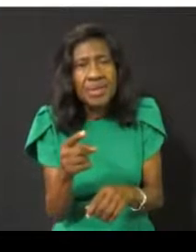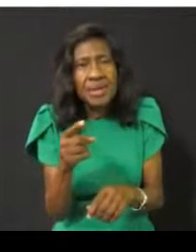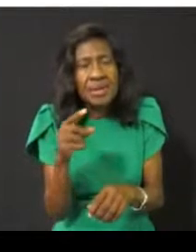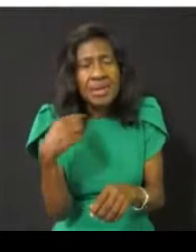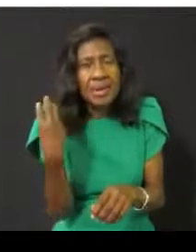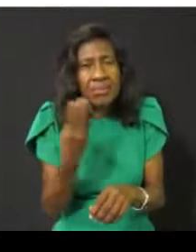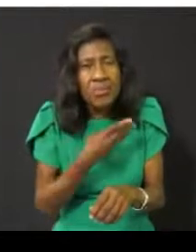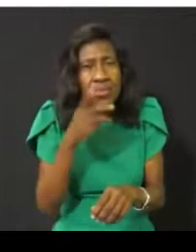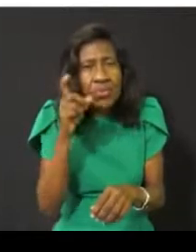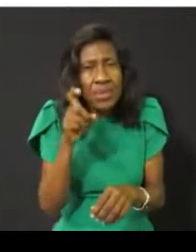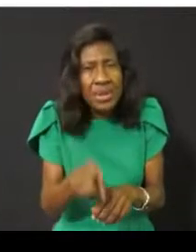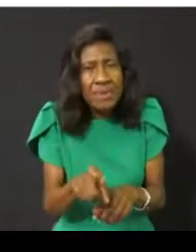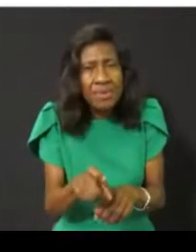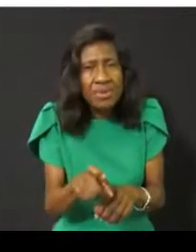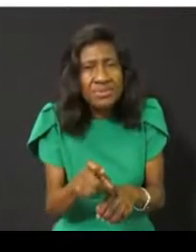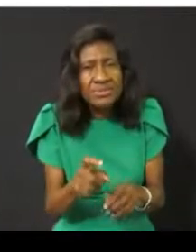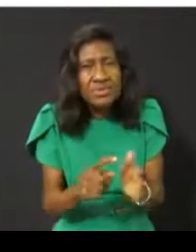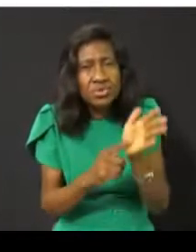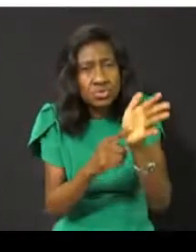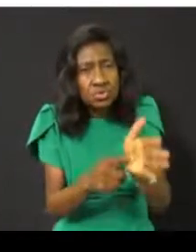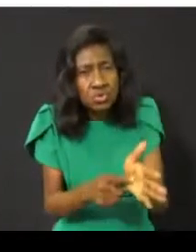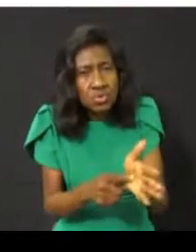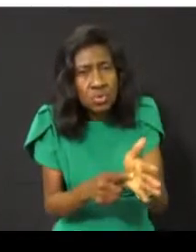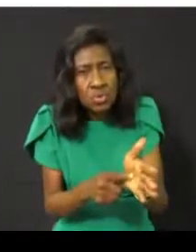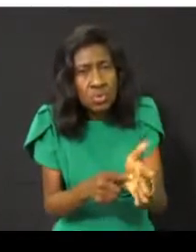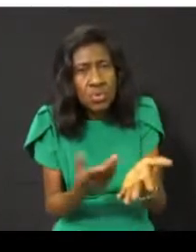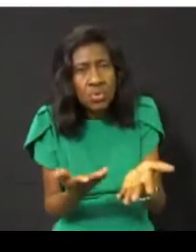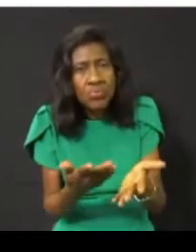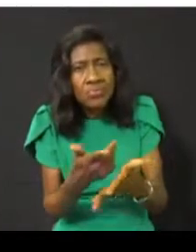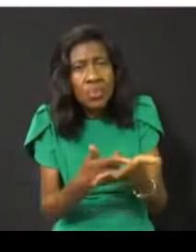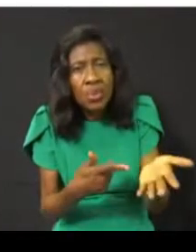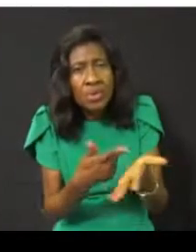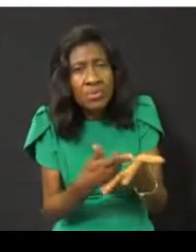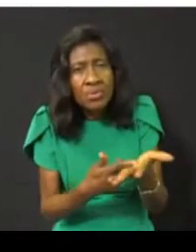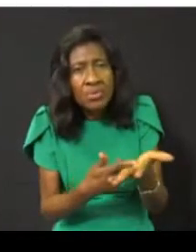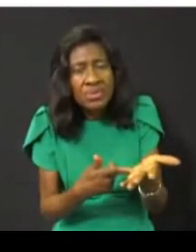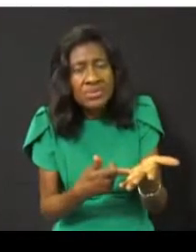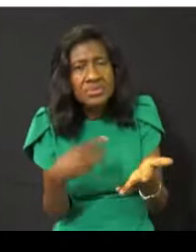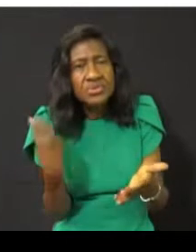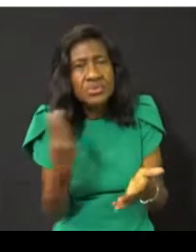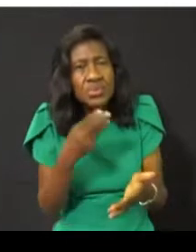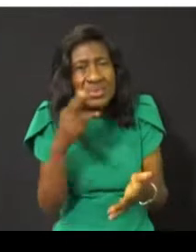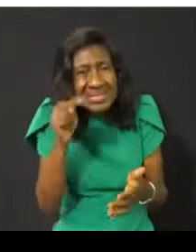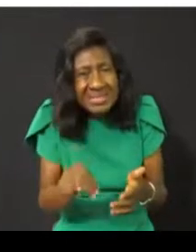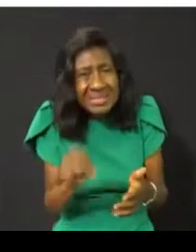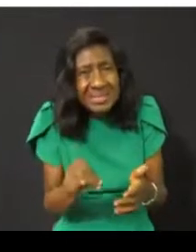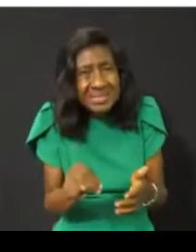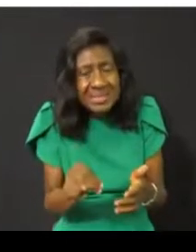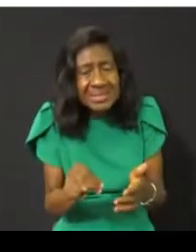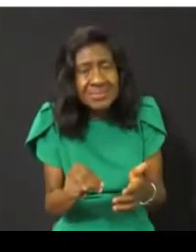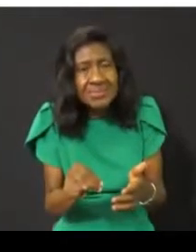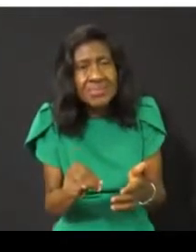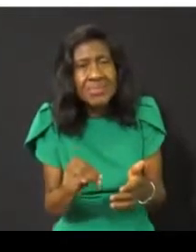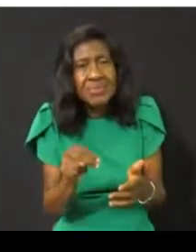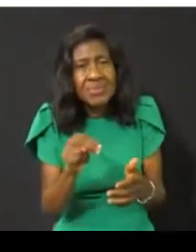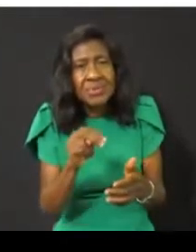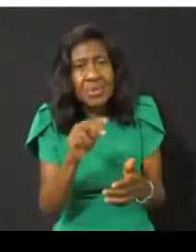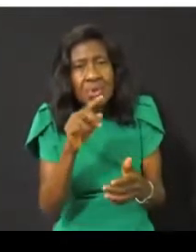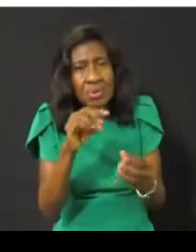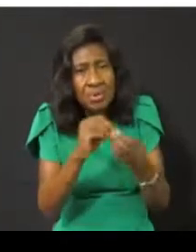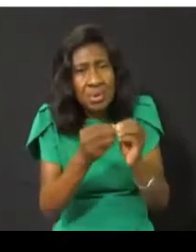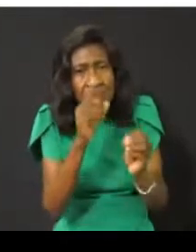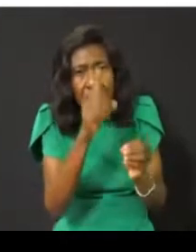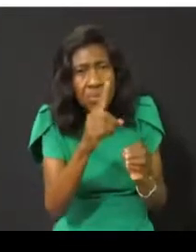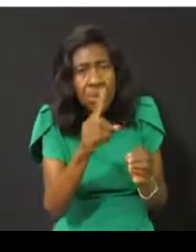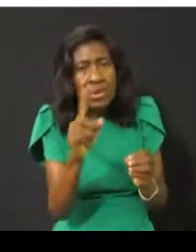gaps between where we need to go and where we are now. So where we need to